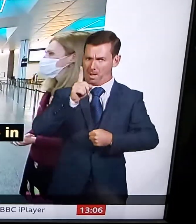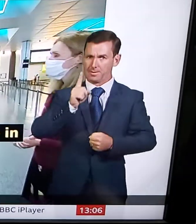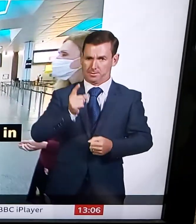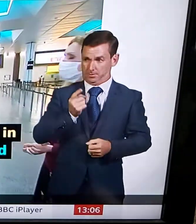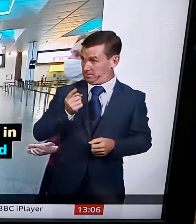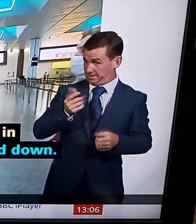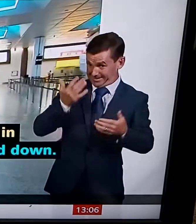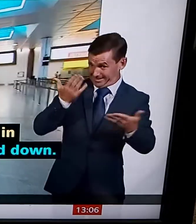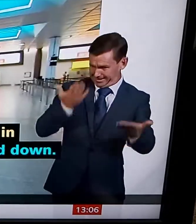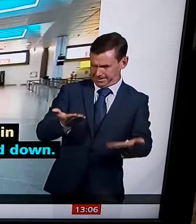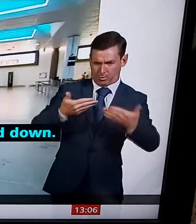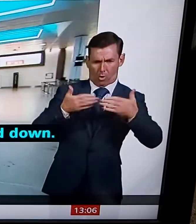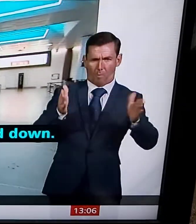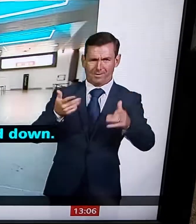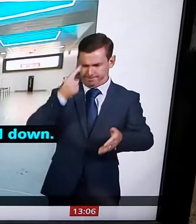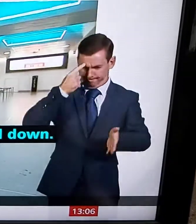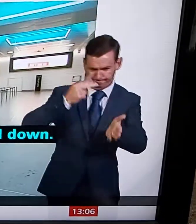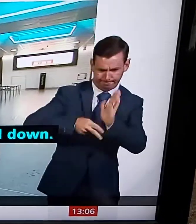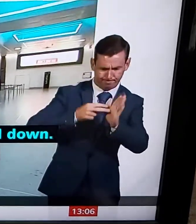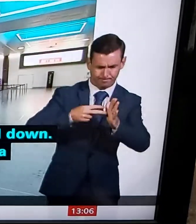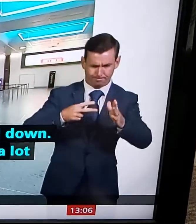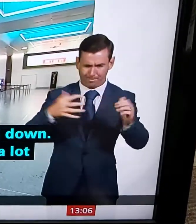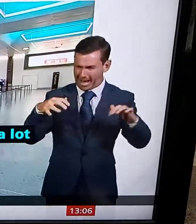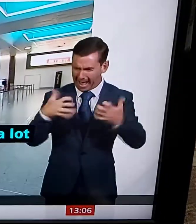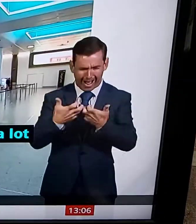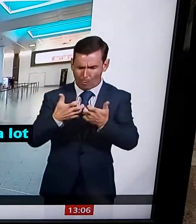So nobody prepared you for this